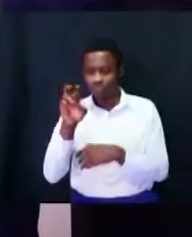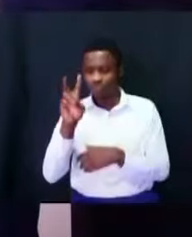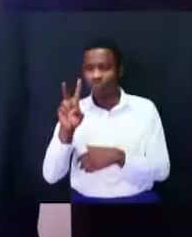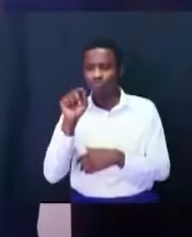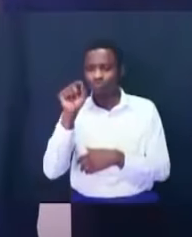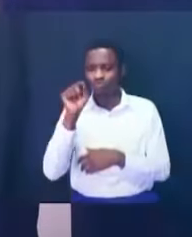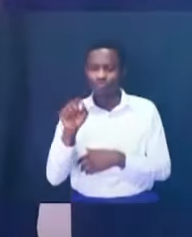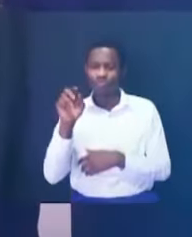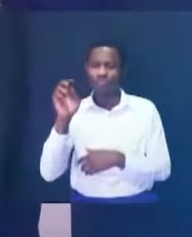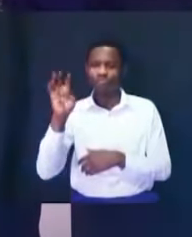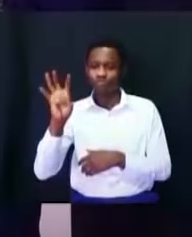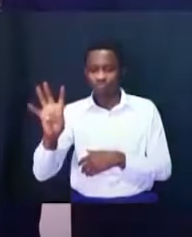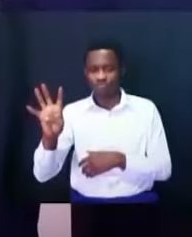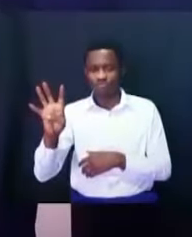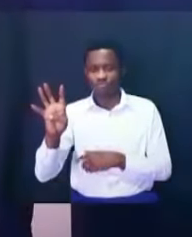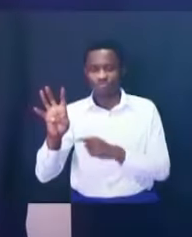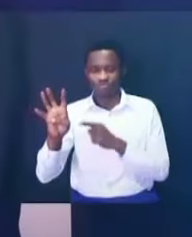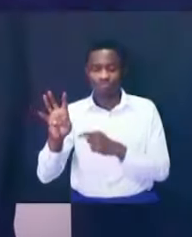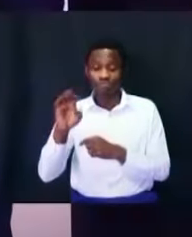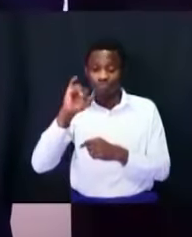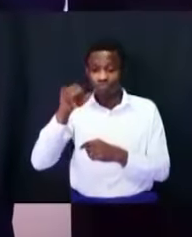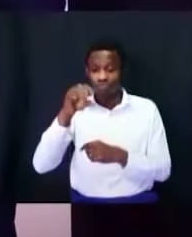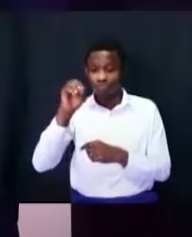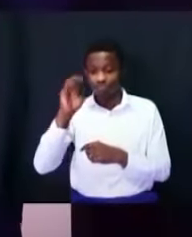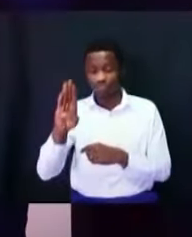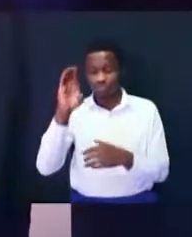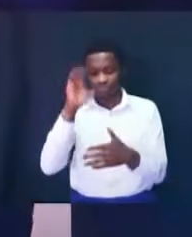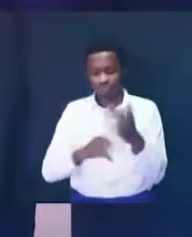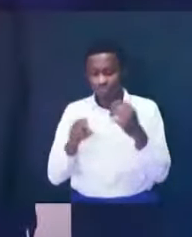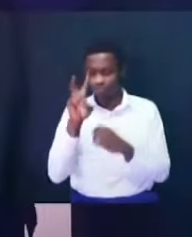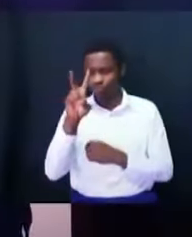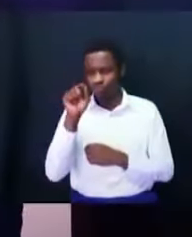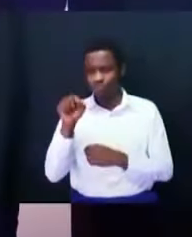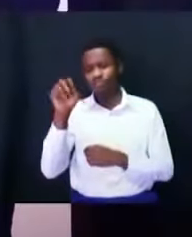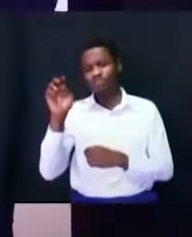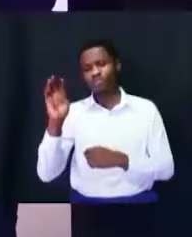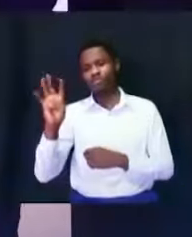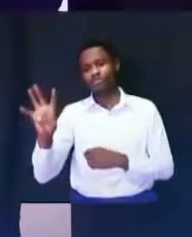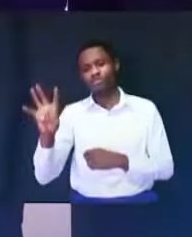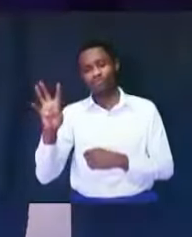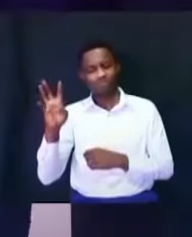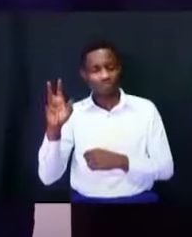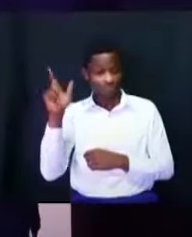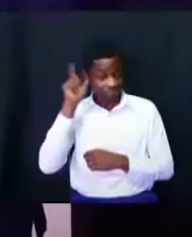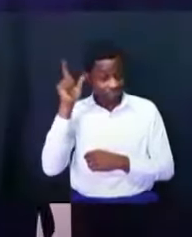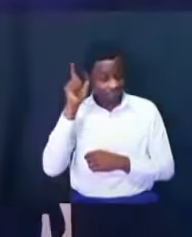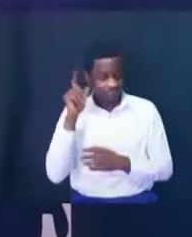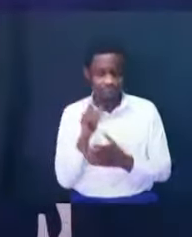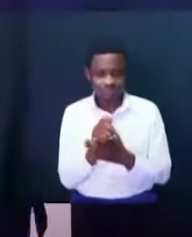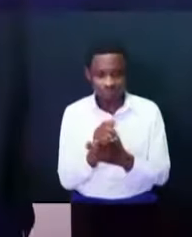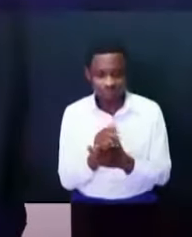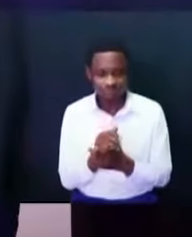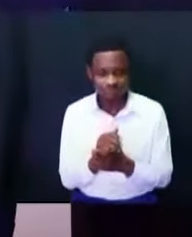4 job 2 verse4 let's listen to what he said how he